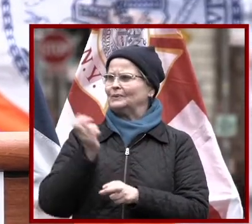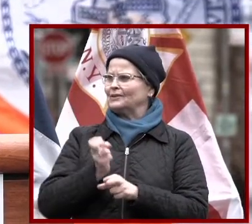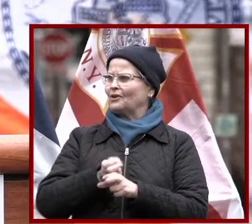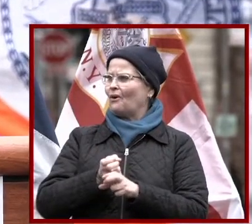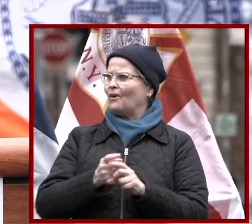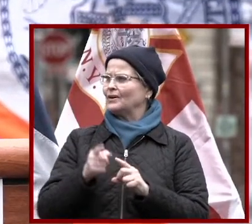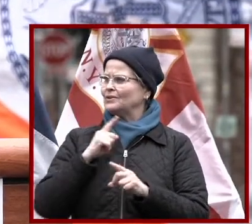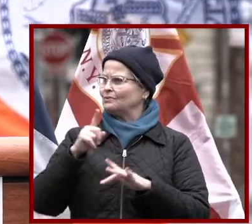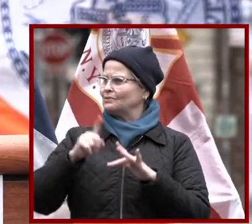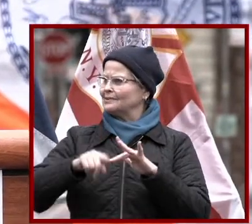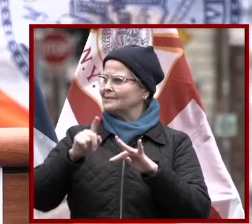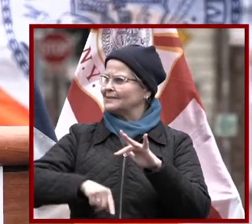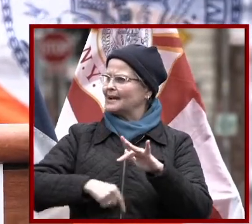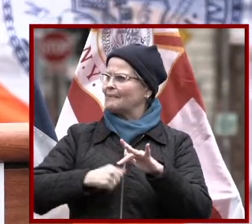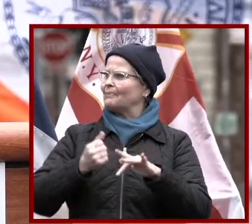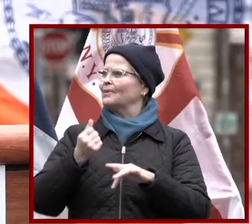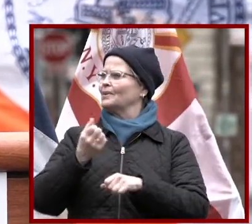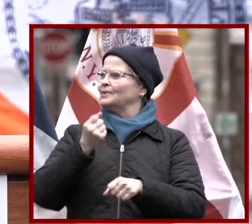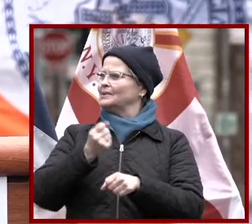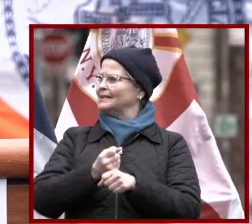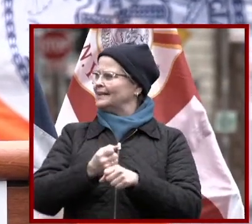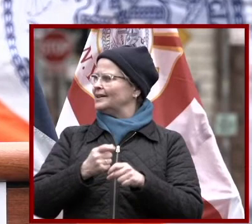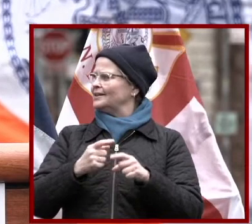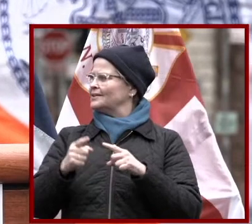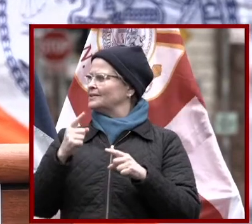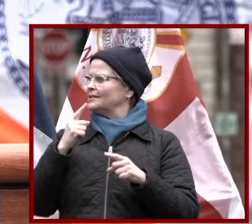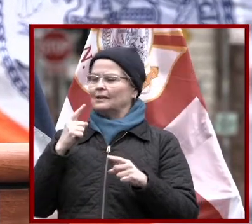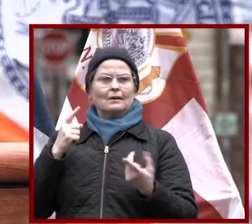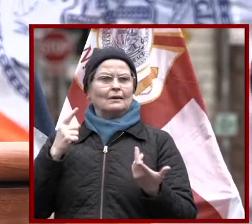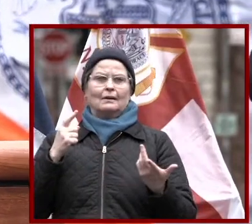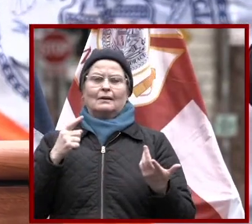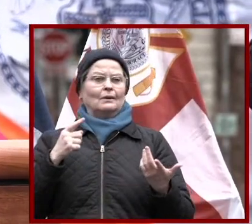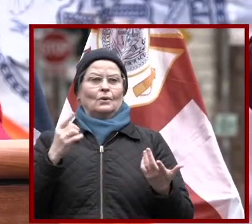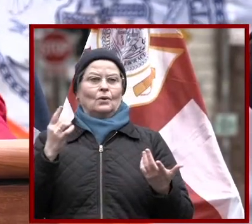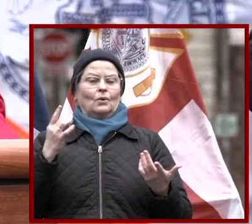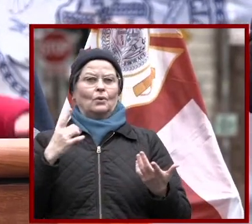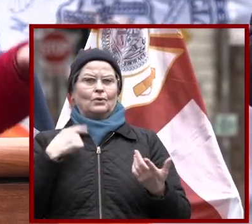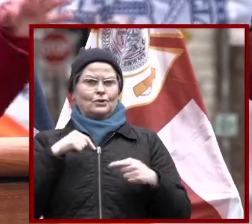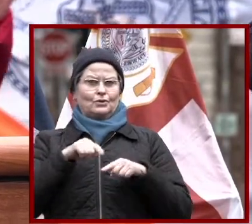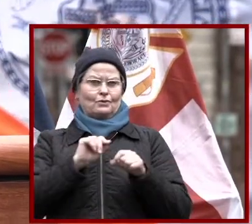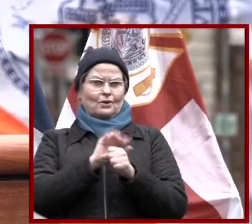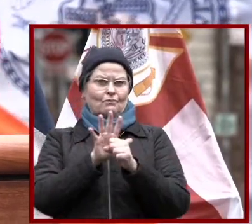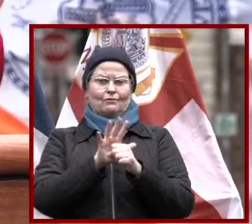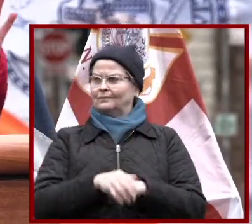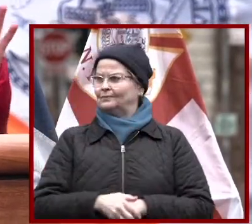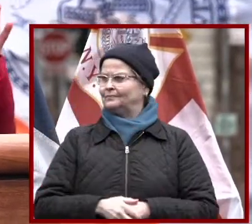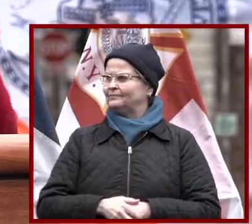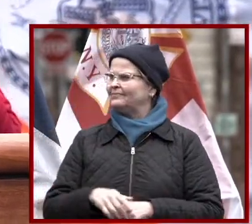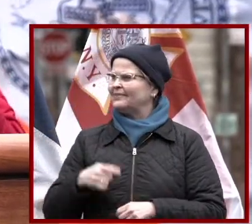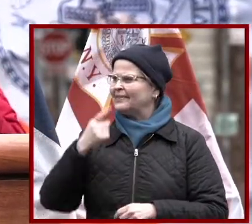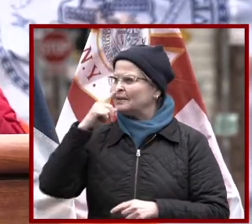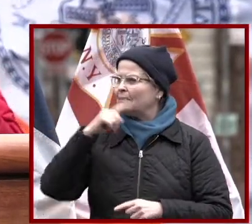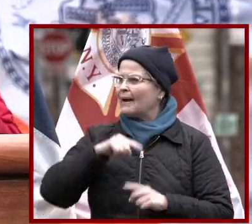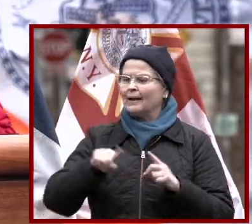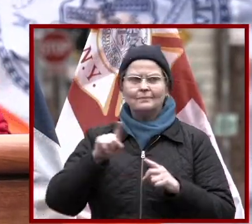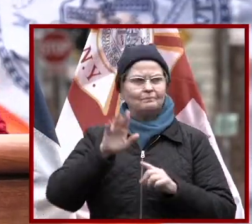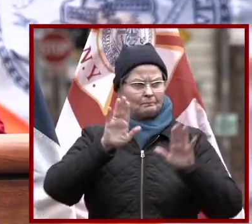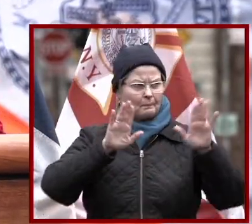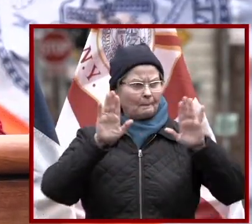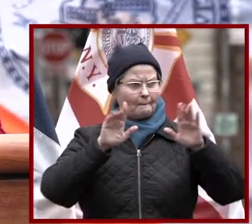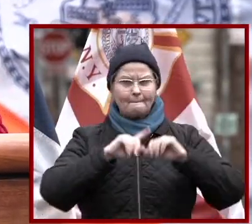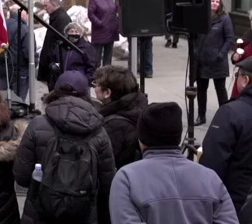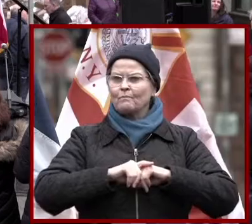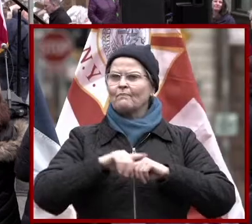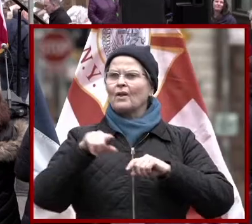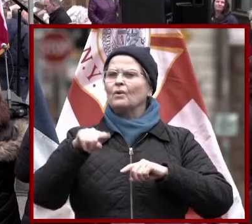be out here on the site when they shut down the city in March 2020. I want to know, can I see a show of hands of people here